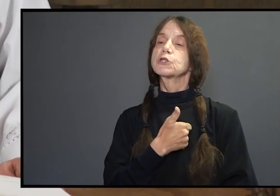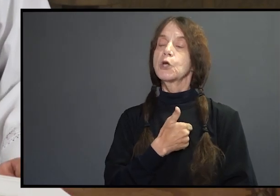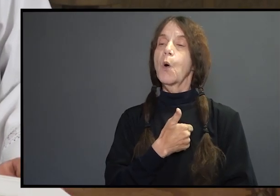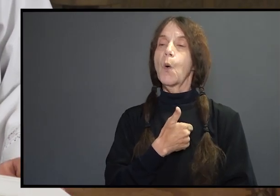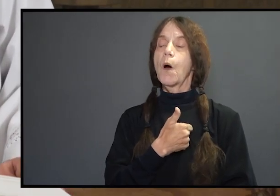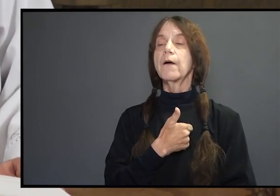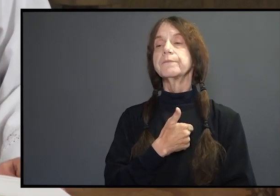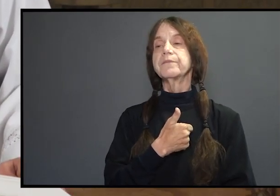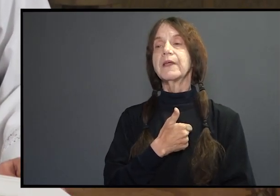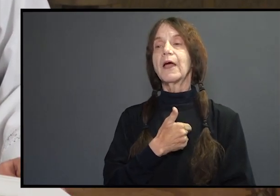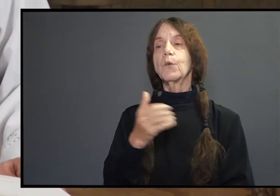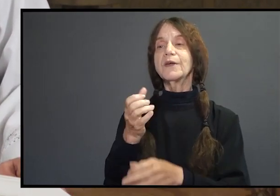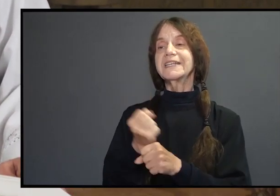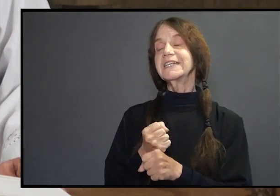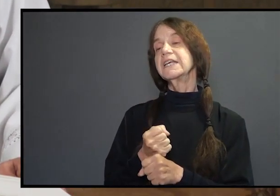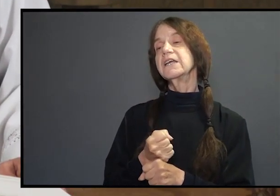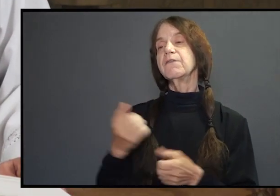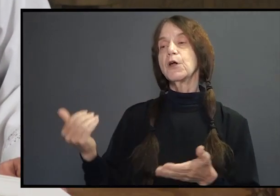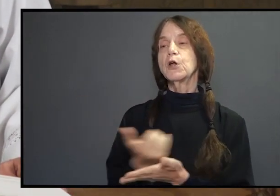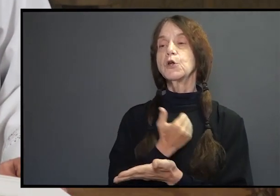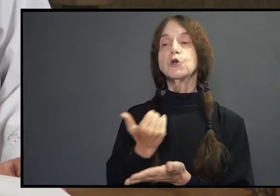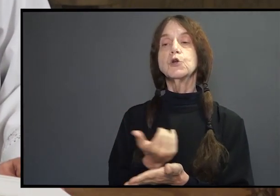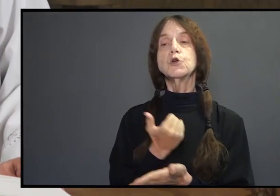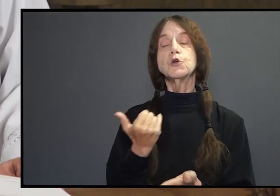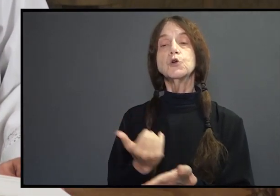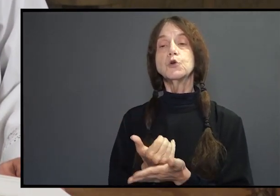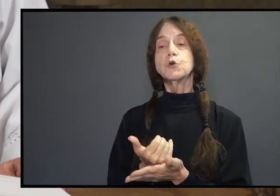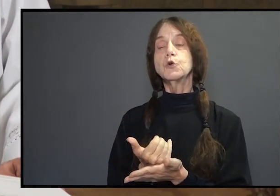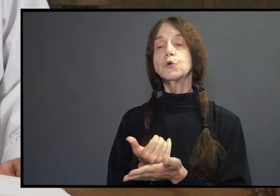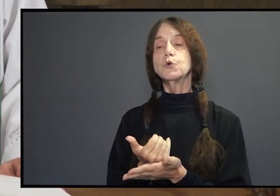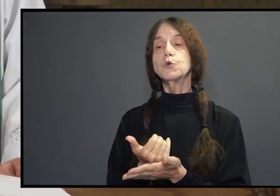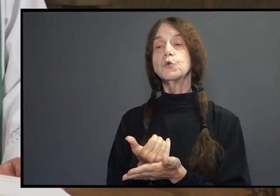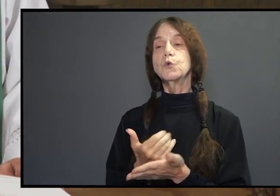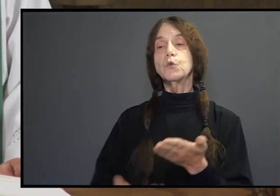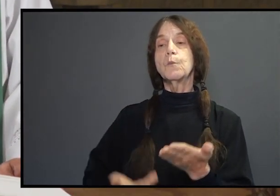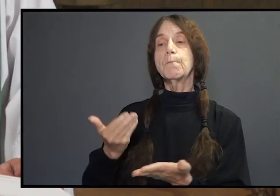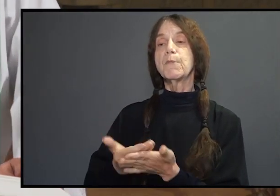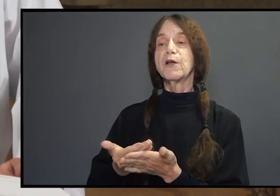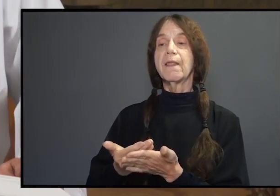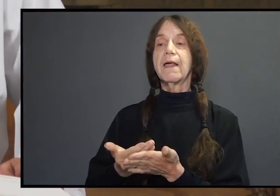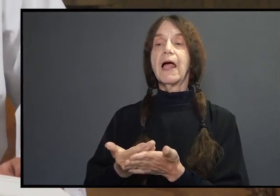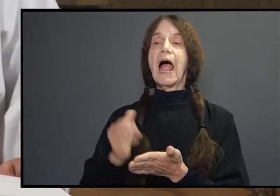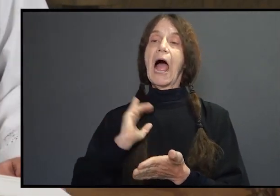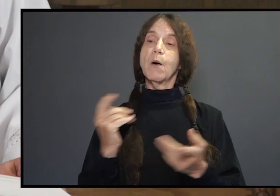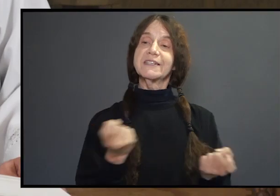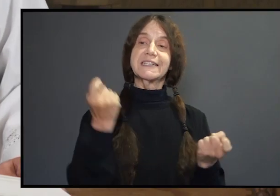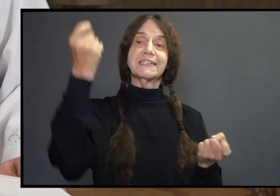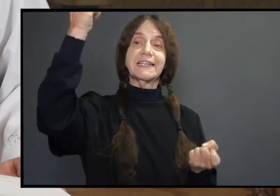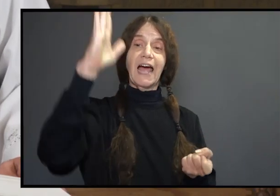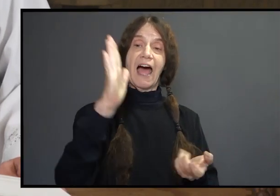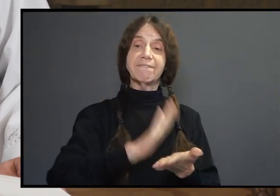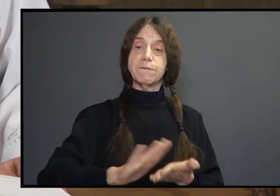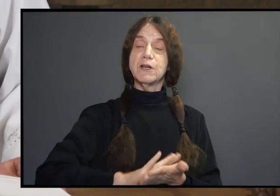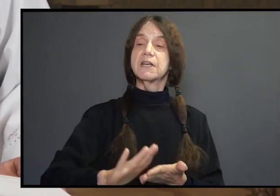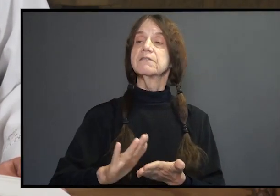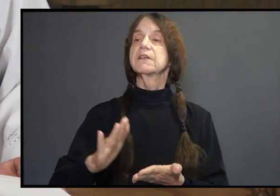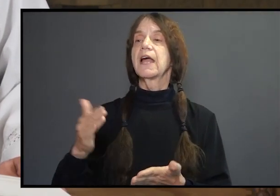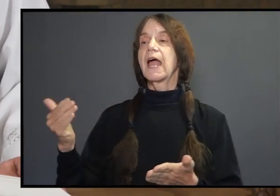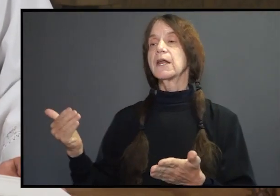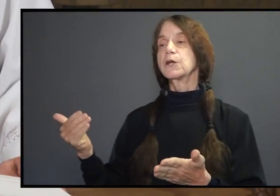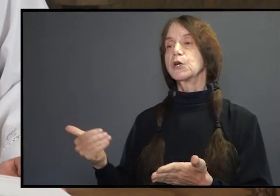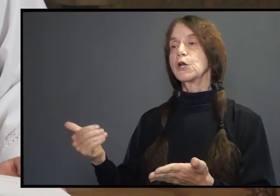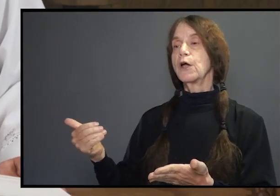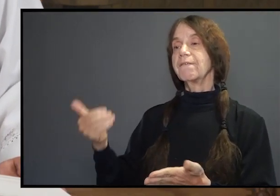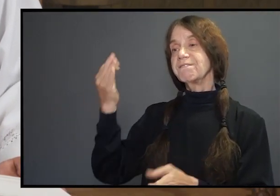we receive the washing of regeneration and renewal. Our sins are forgiven and faith is given to us in